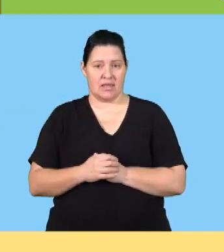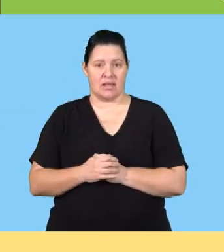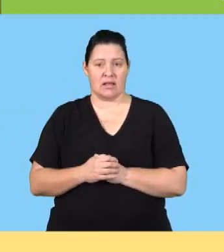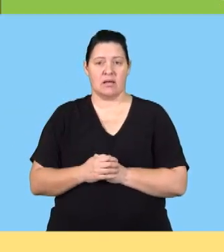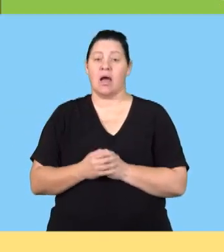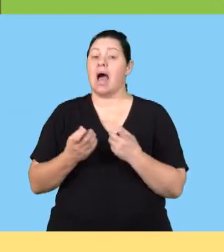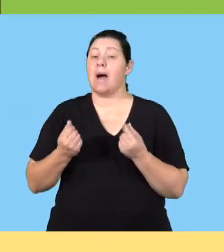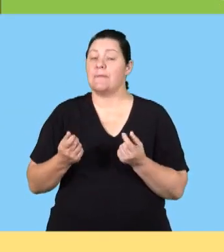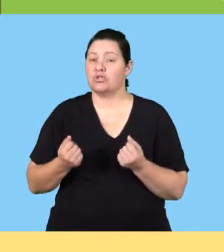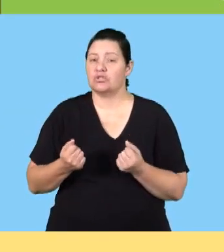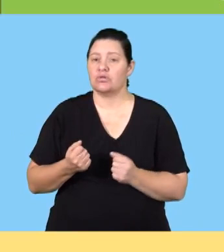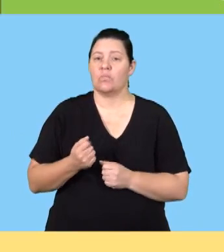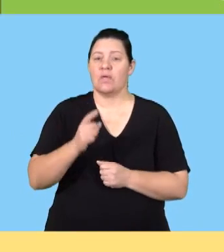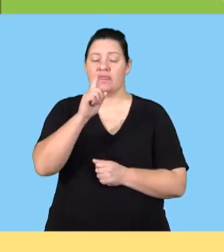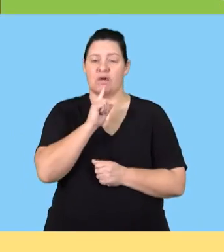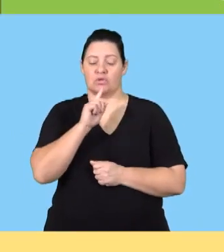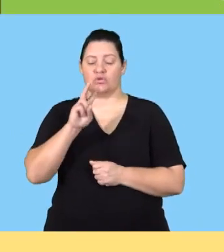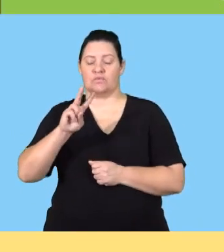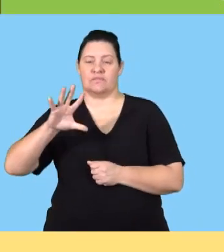CAJ, my amount is